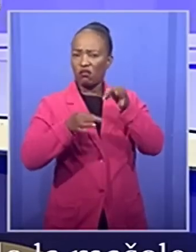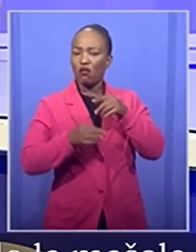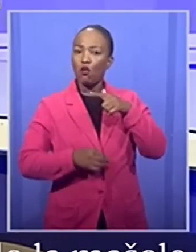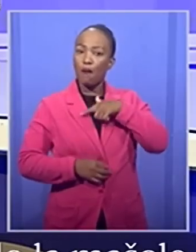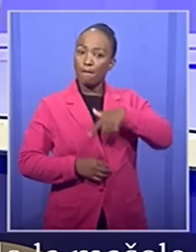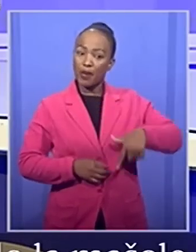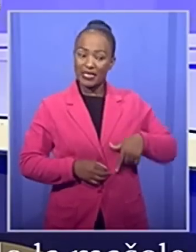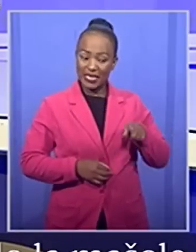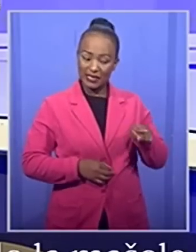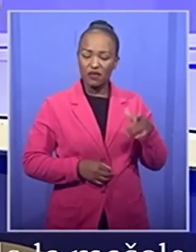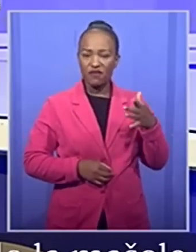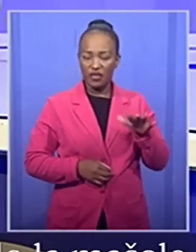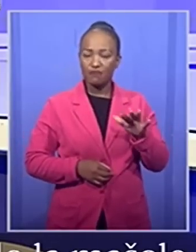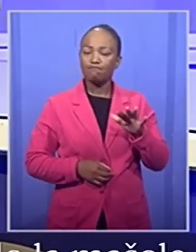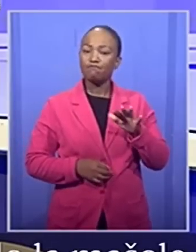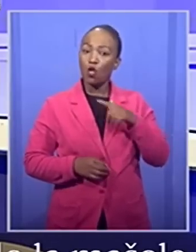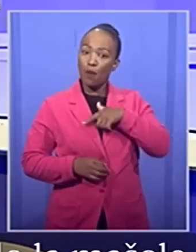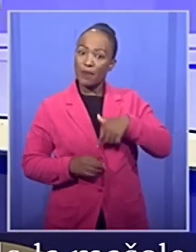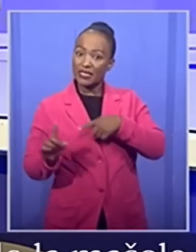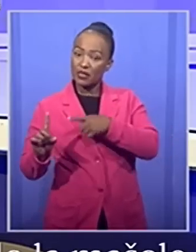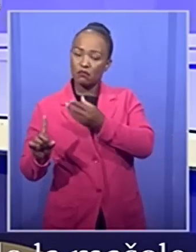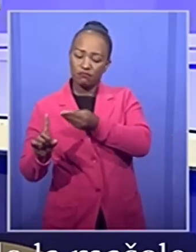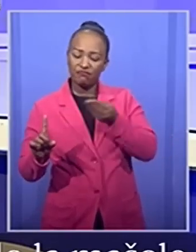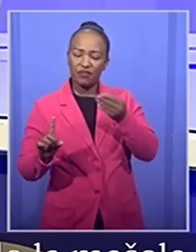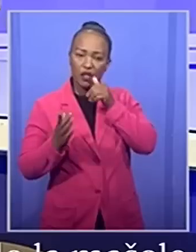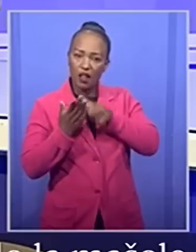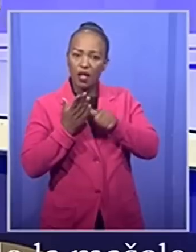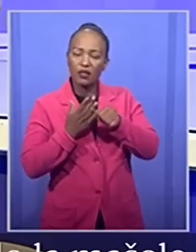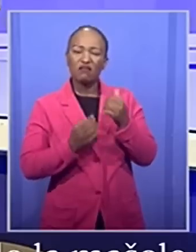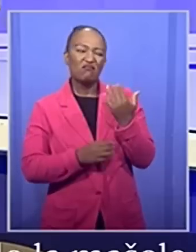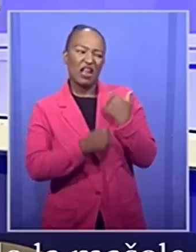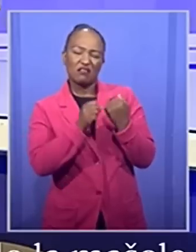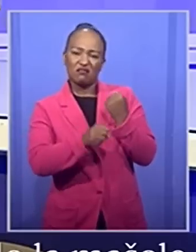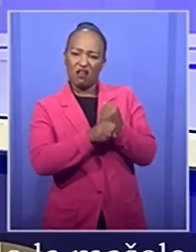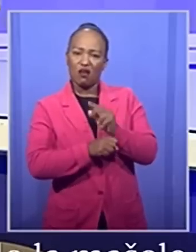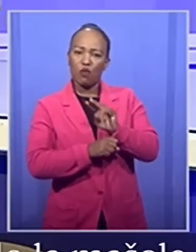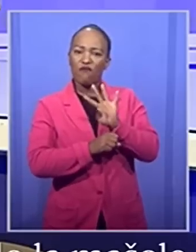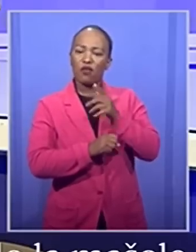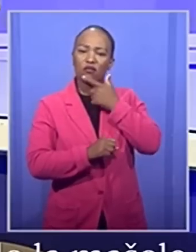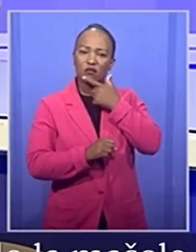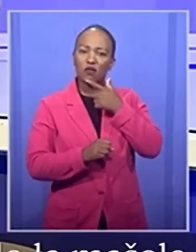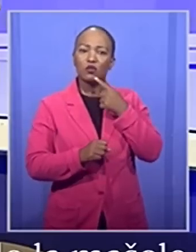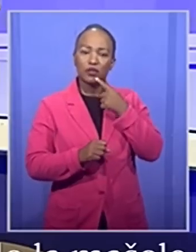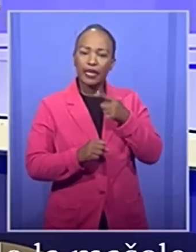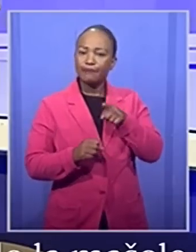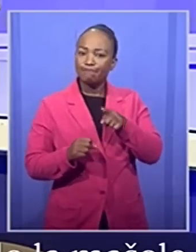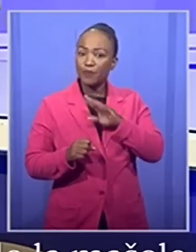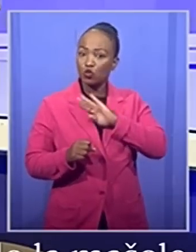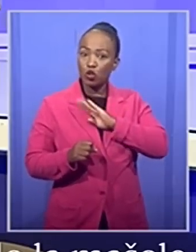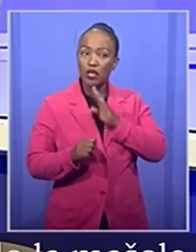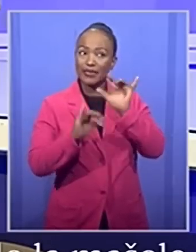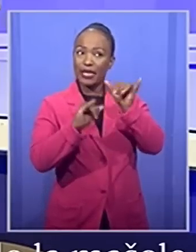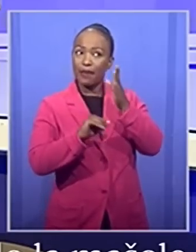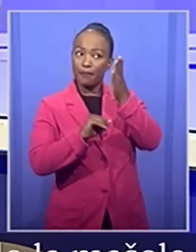go komiti letšatši pele ga matswalo a morena ngwagola a ba tsebiša ka go katološwa ga nako ya go dula